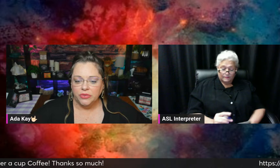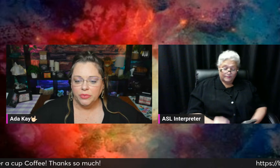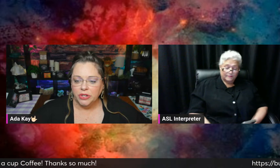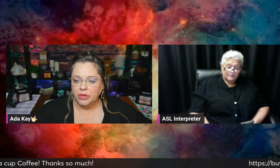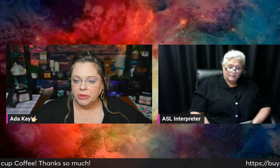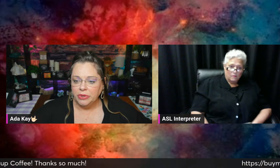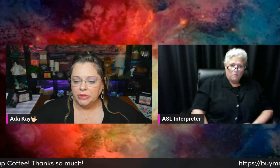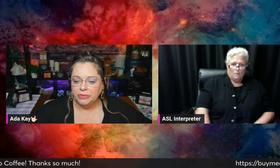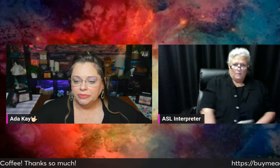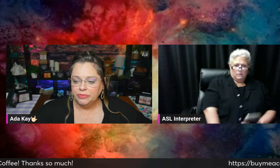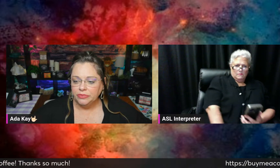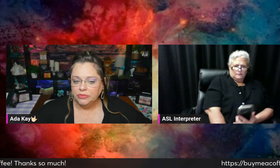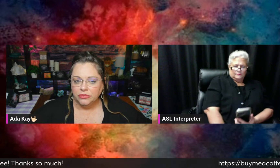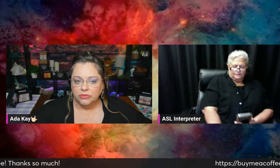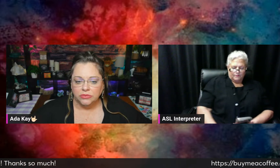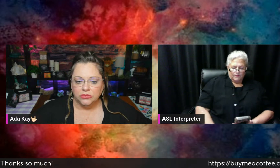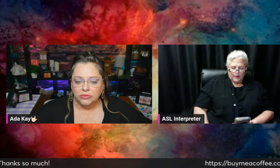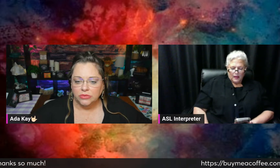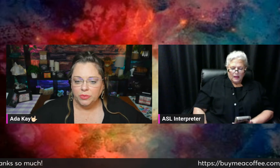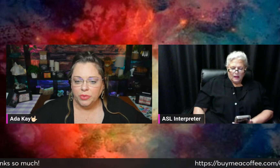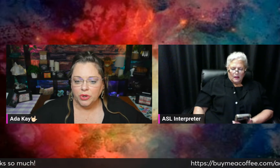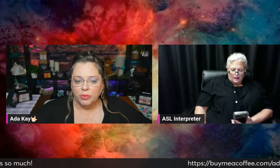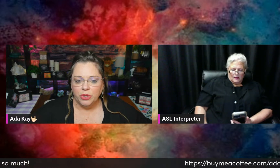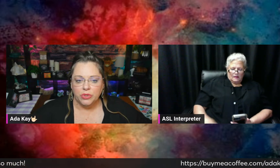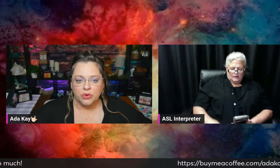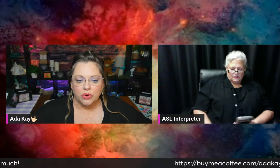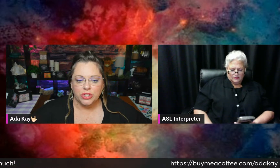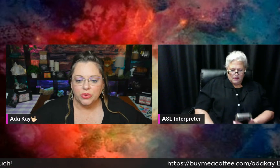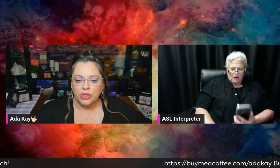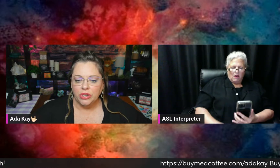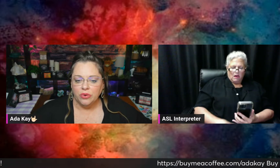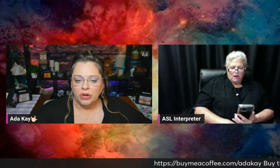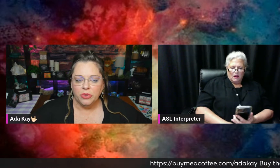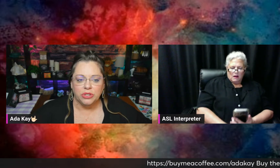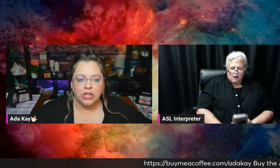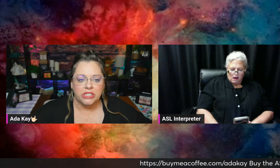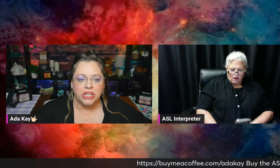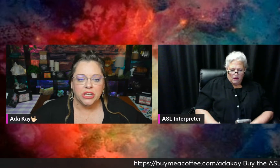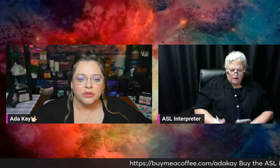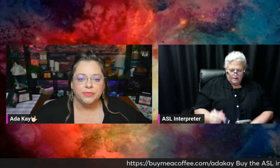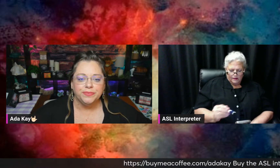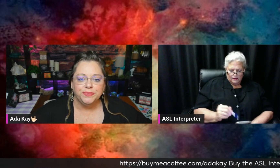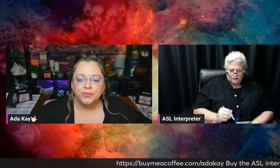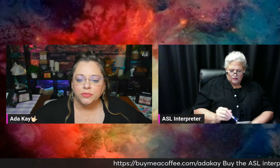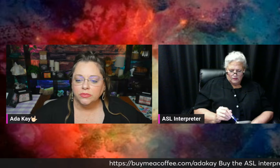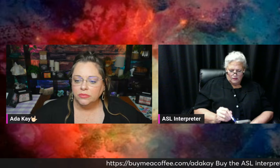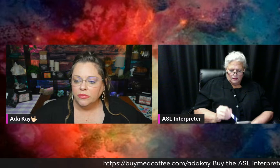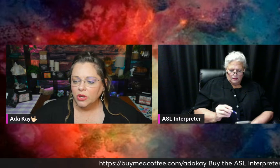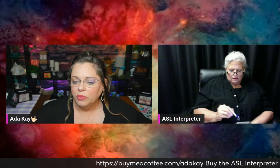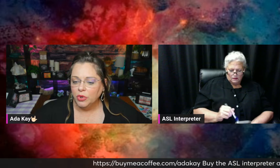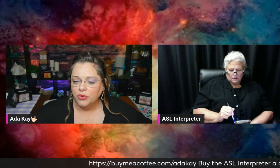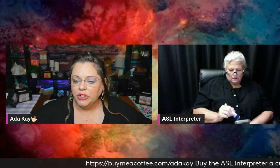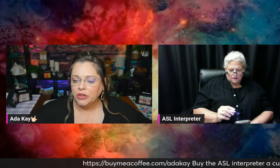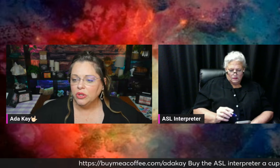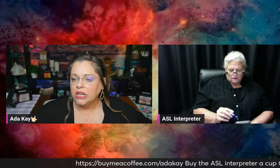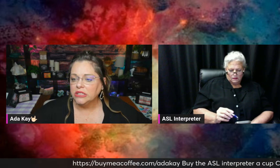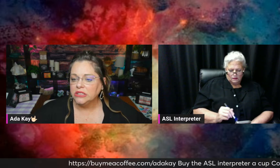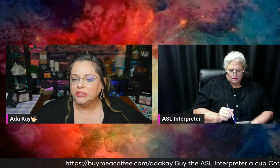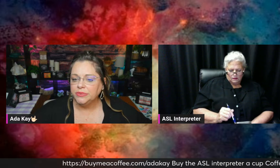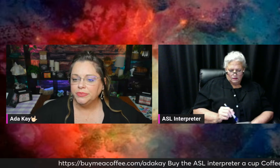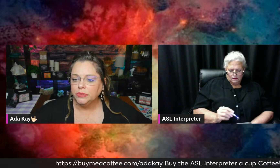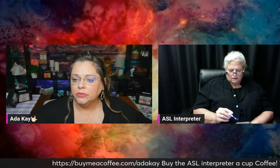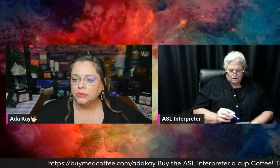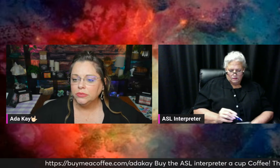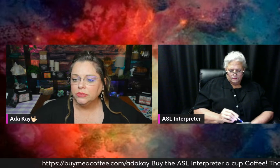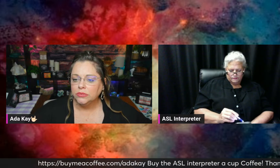I love my grandpa. A part of me was crushed when he and Grandma died together in a motor vehicle